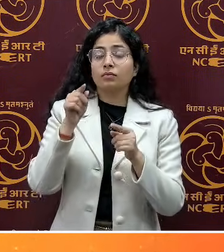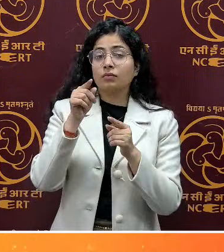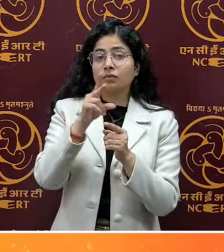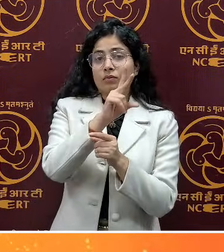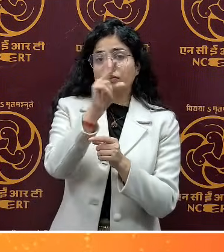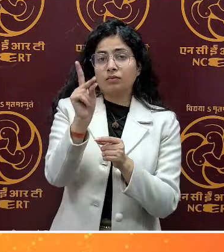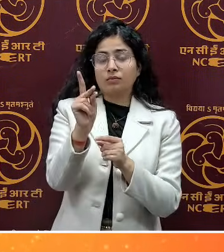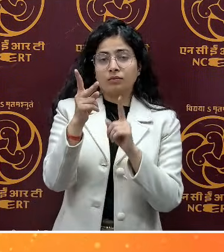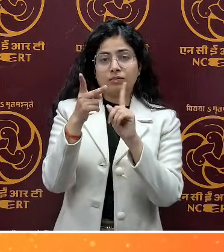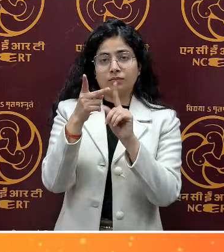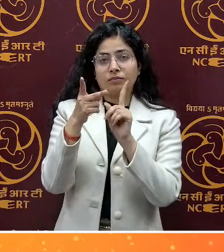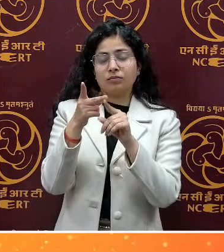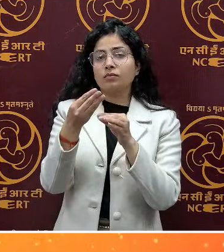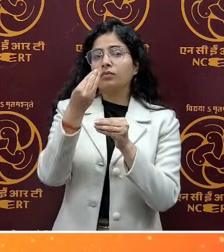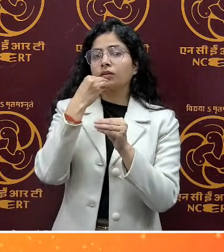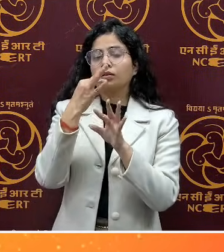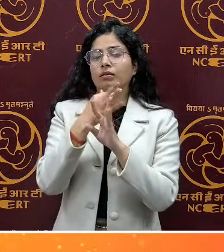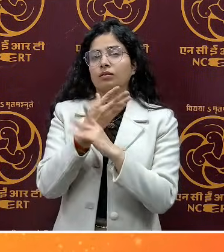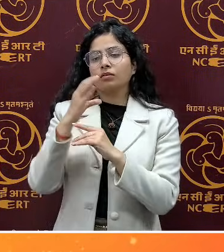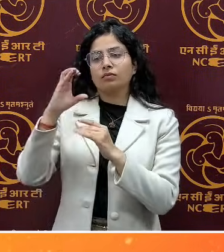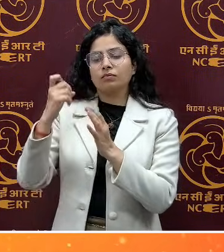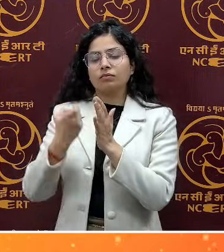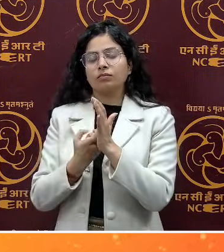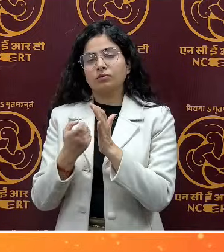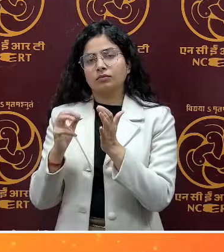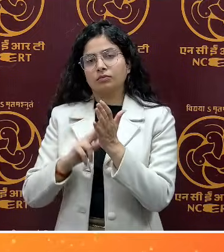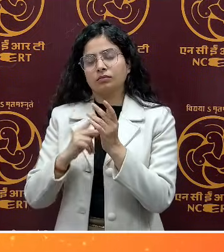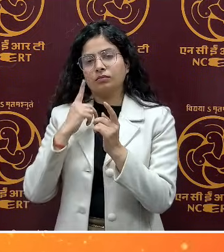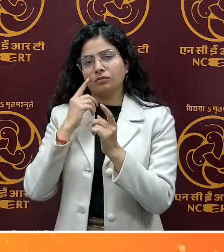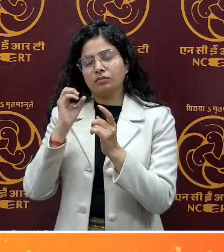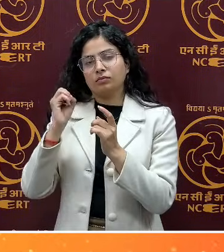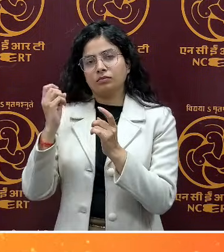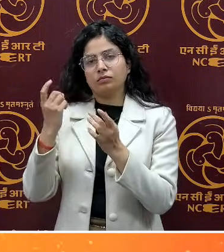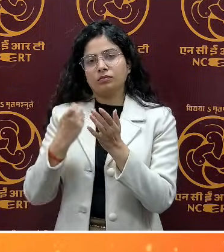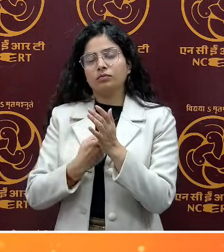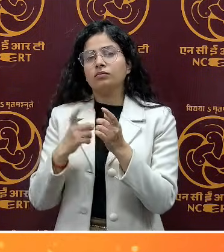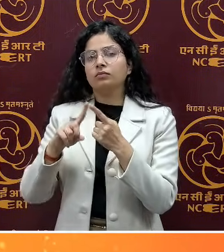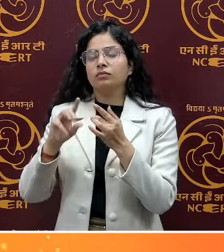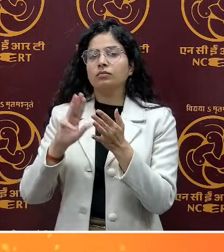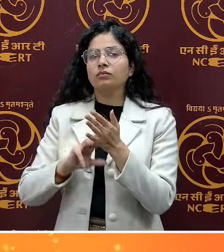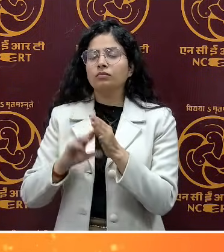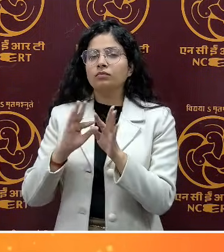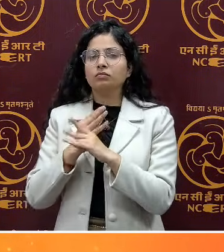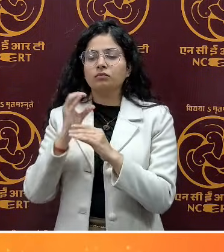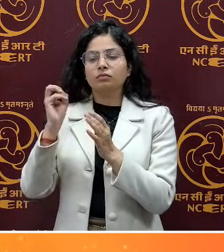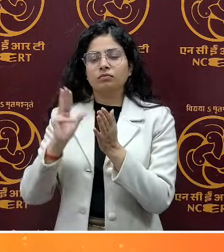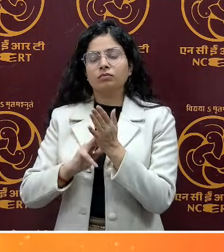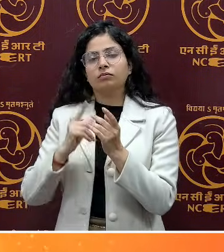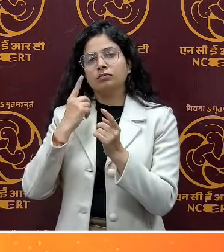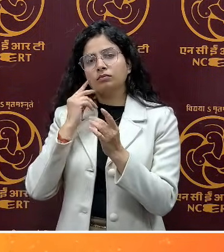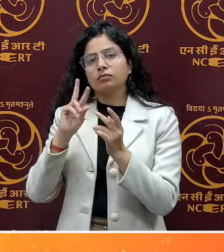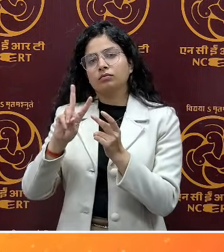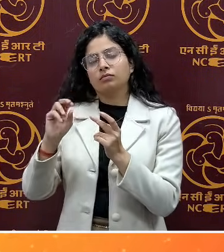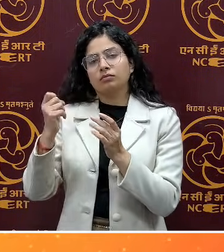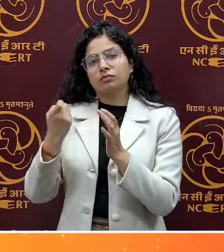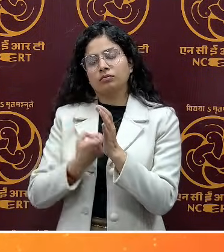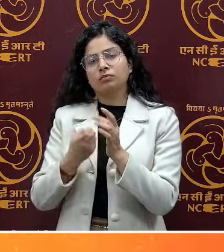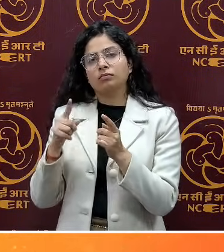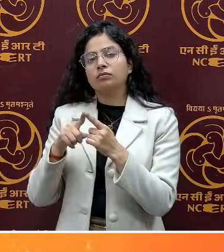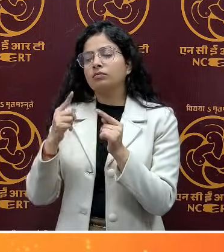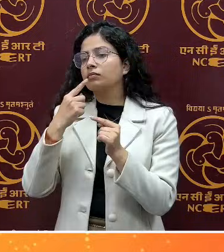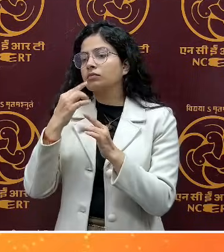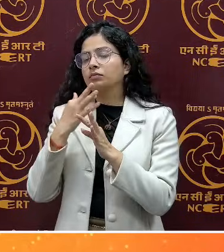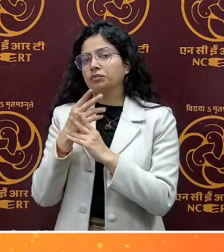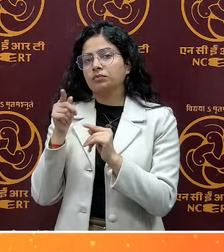secondary consumers, which can be carnivores or omnivores. Carnivores, they are the flesh eating animals, right?